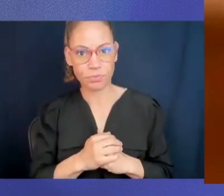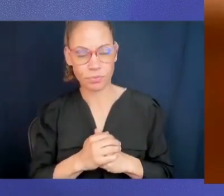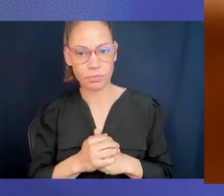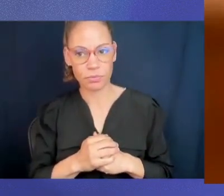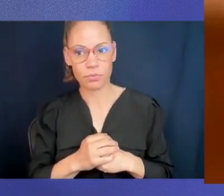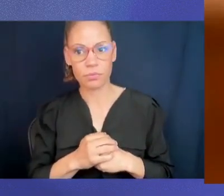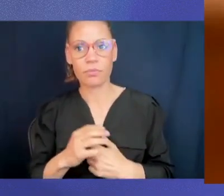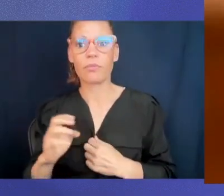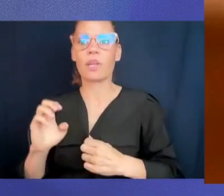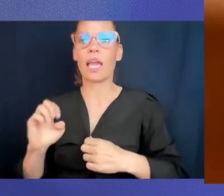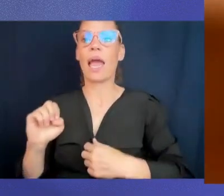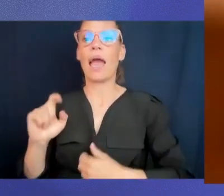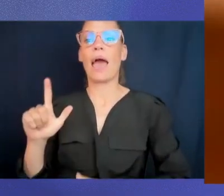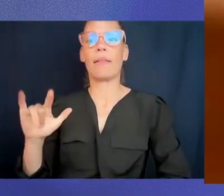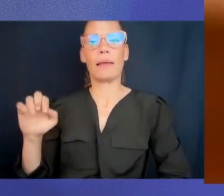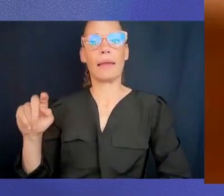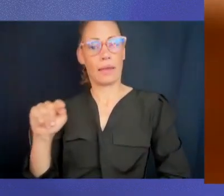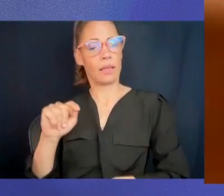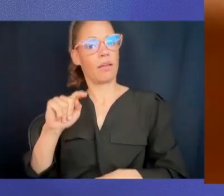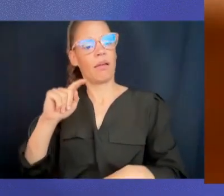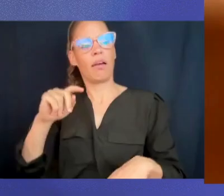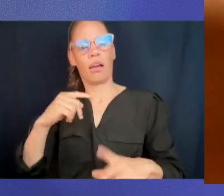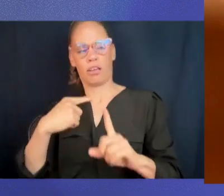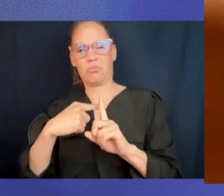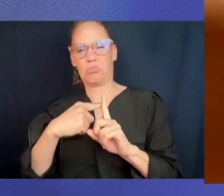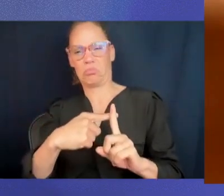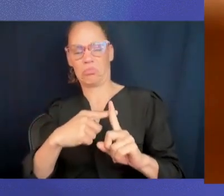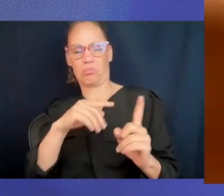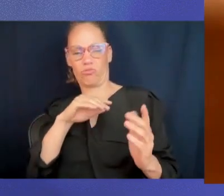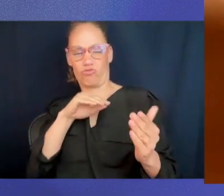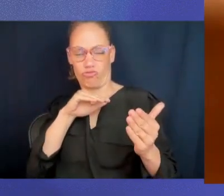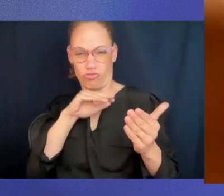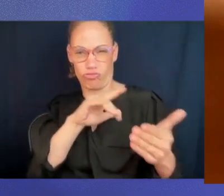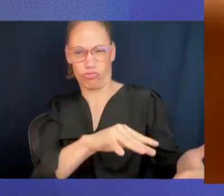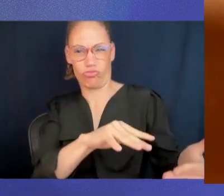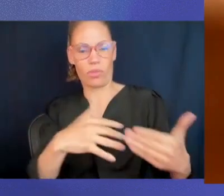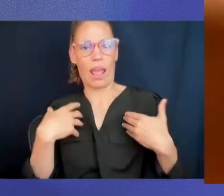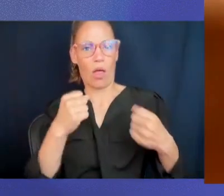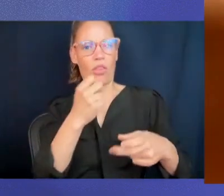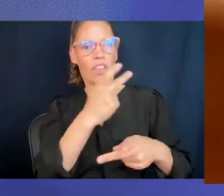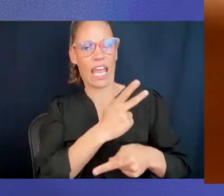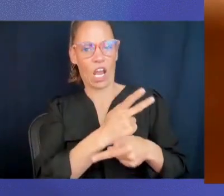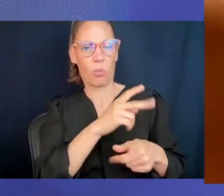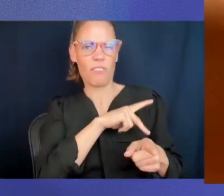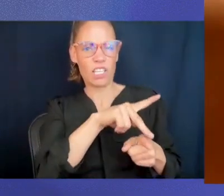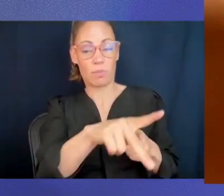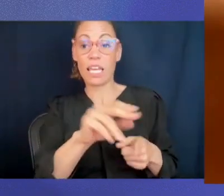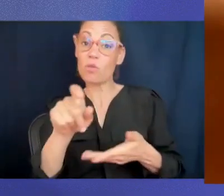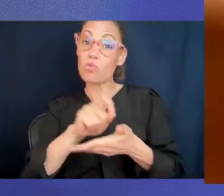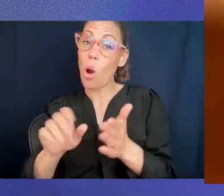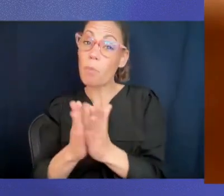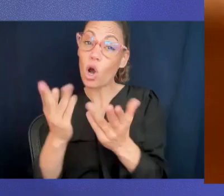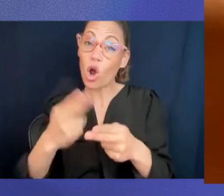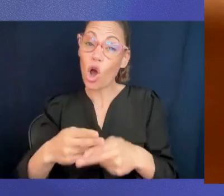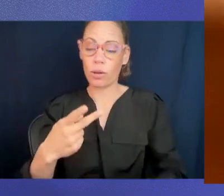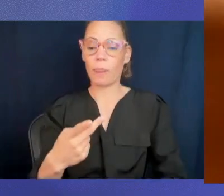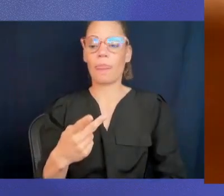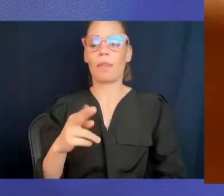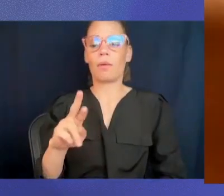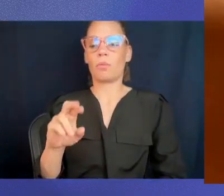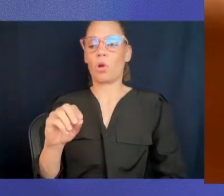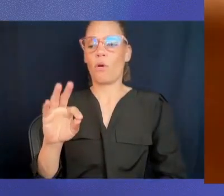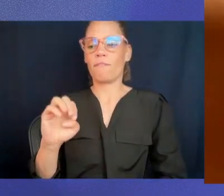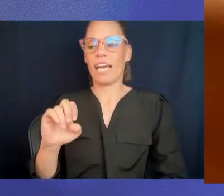a profession. And he wrote a book, in fact, called Profession of Medicine, which was his